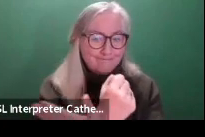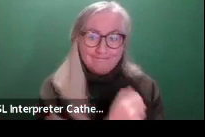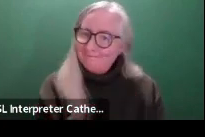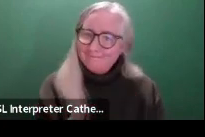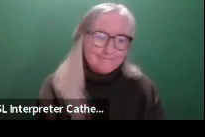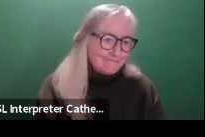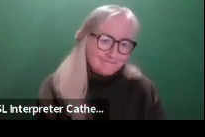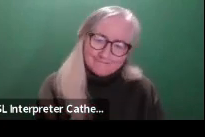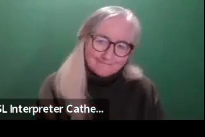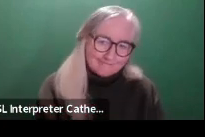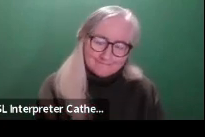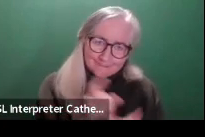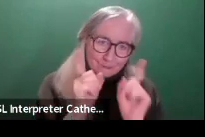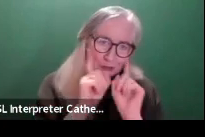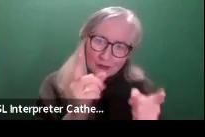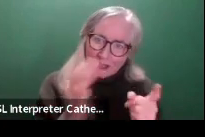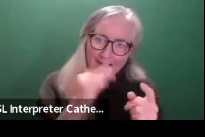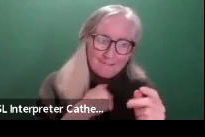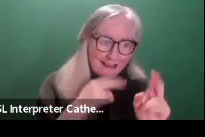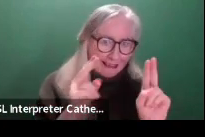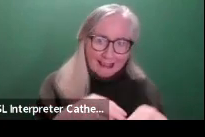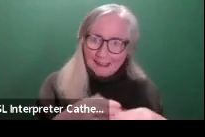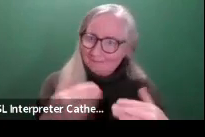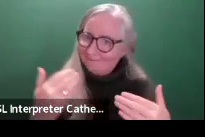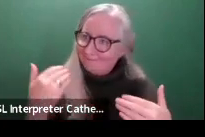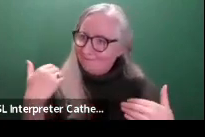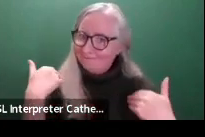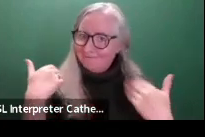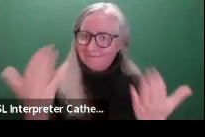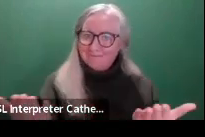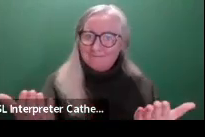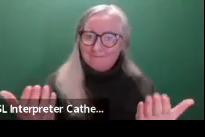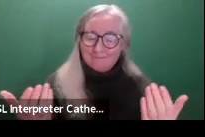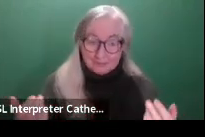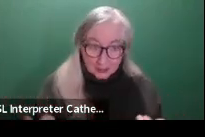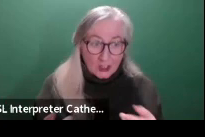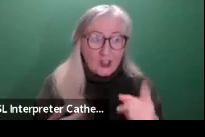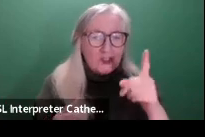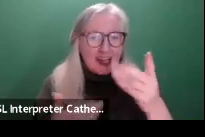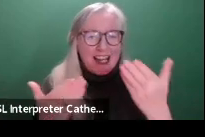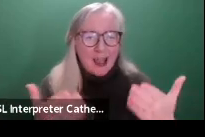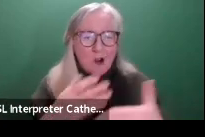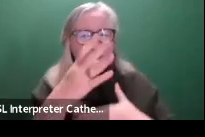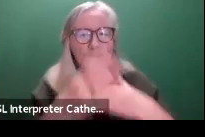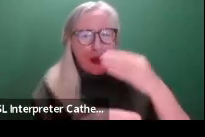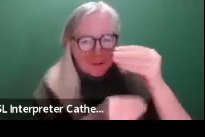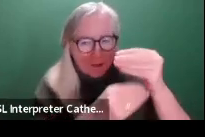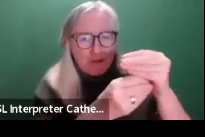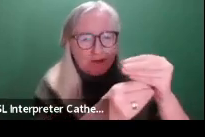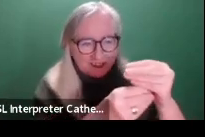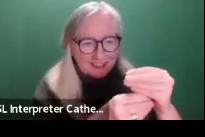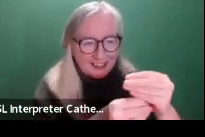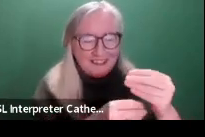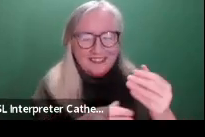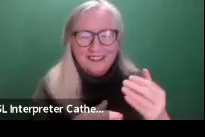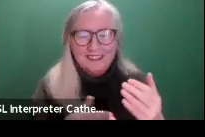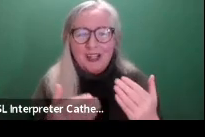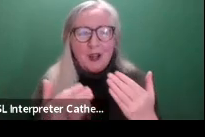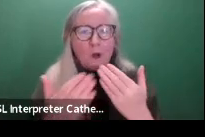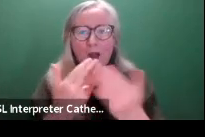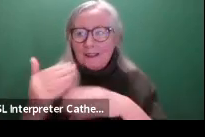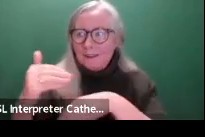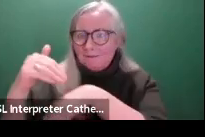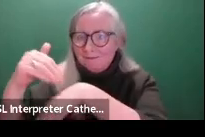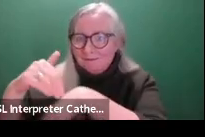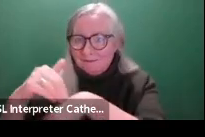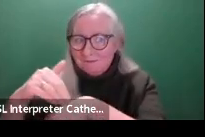I don't know if I can do it. And so just to wrap up then, I'm getting on to my conclusion and my implications